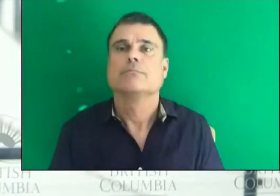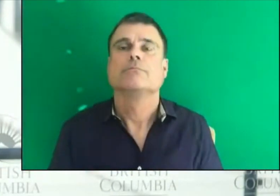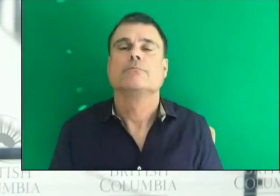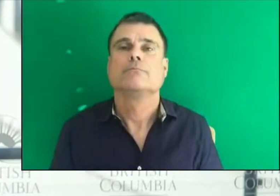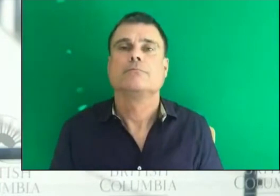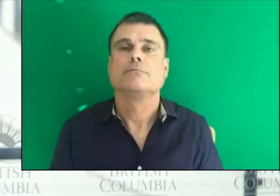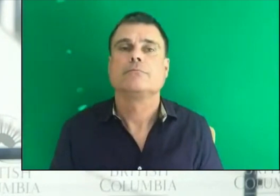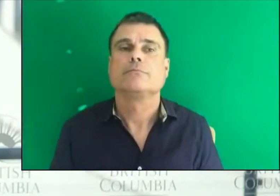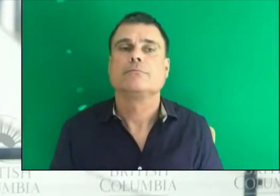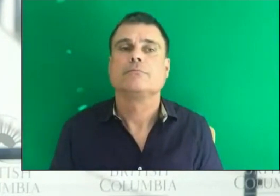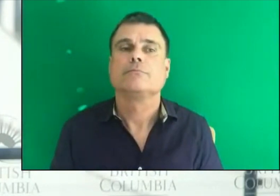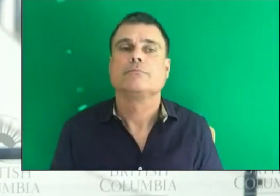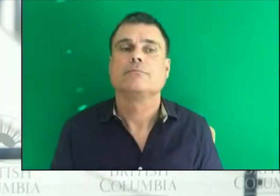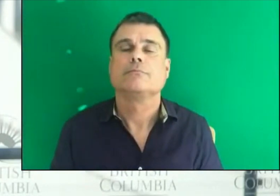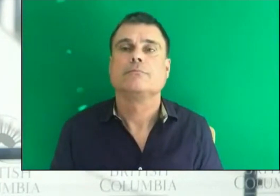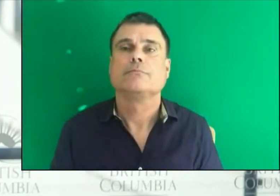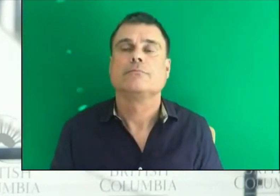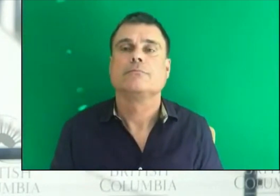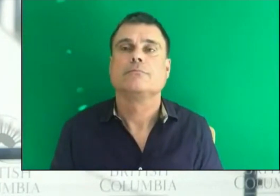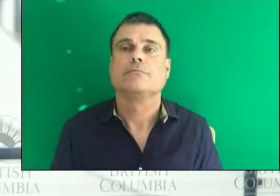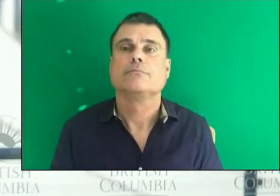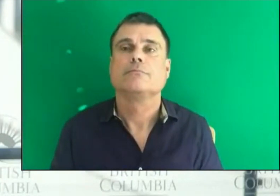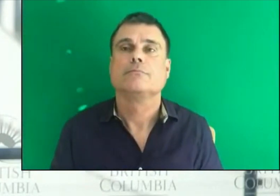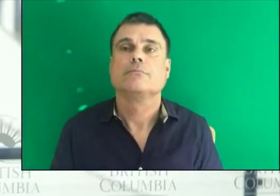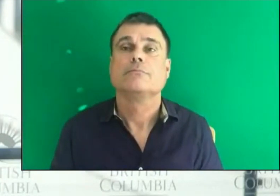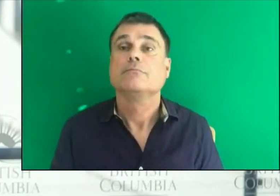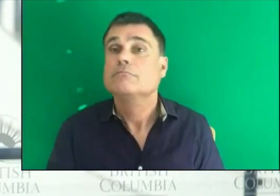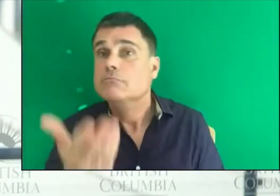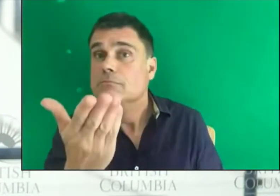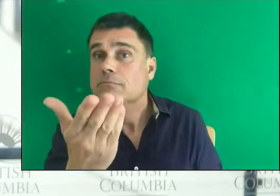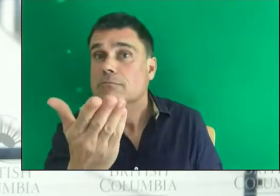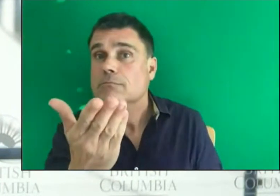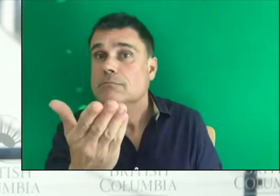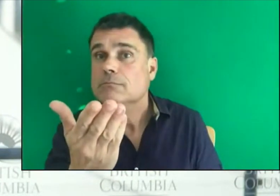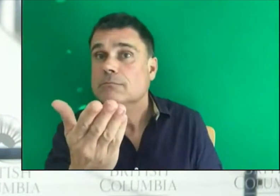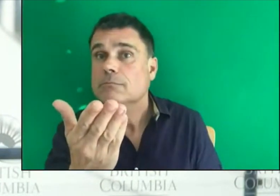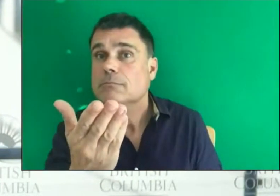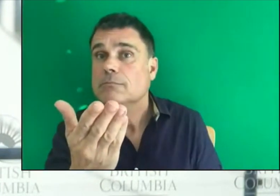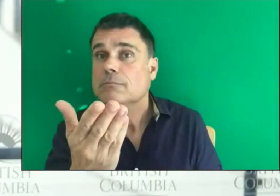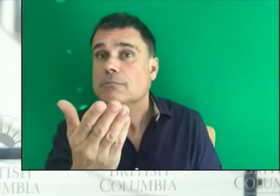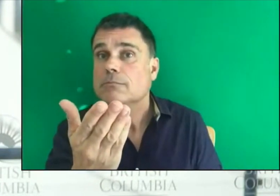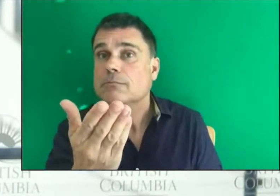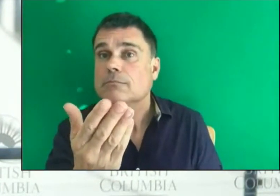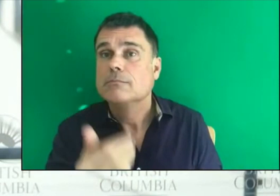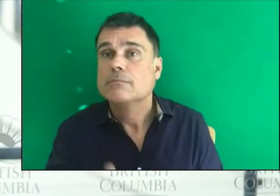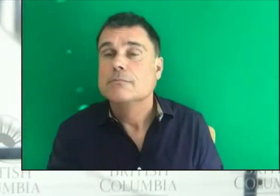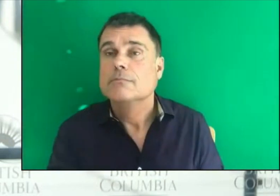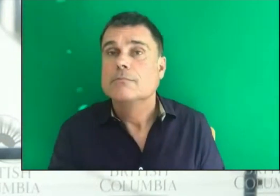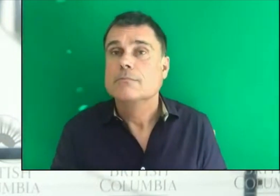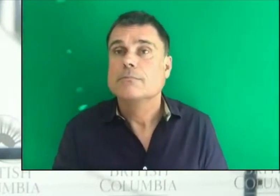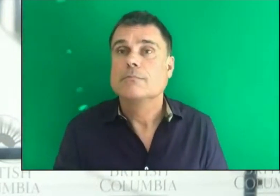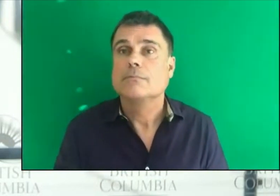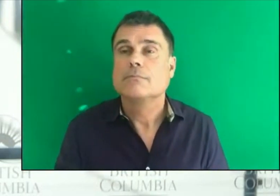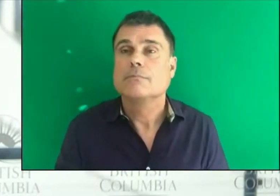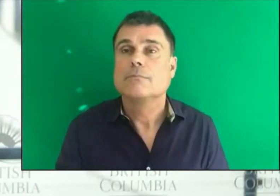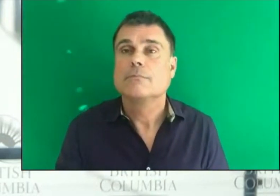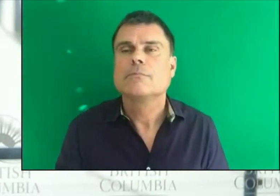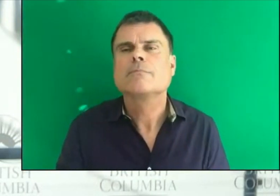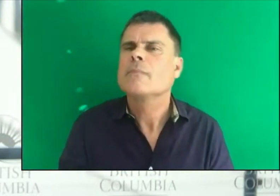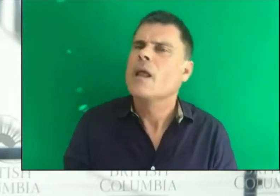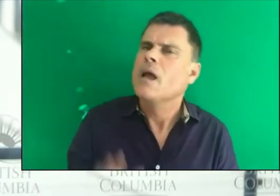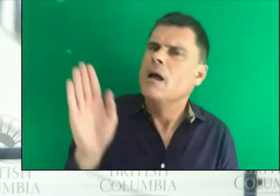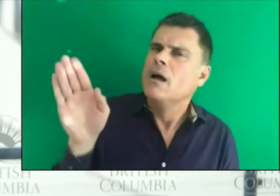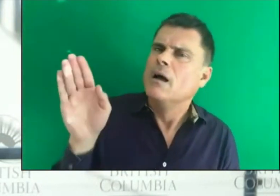make sure we're doing what we need to do right now to keep as much as we can open to support our communities here.